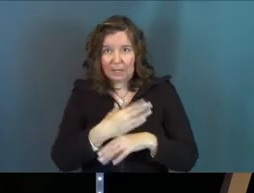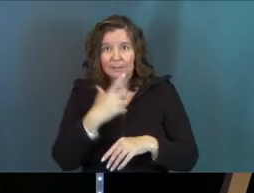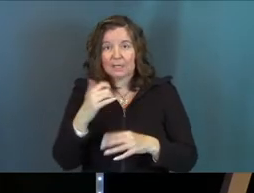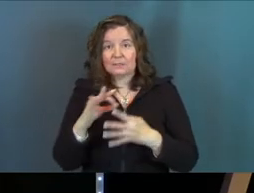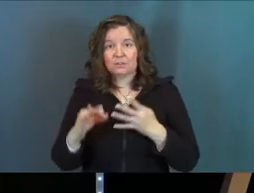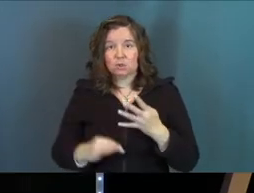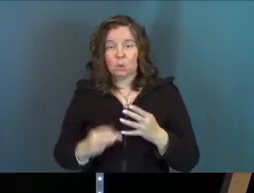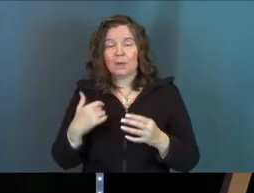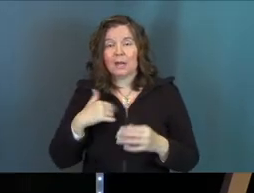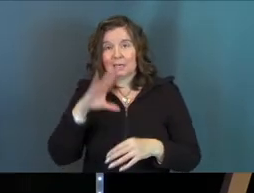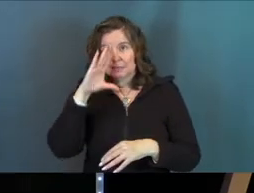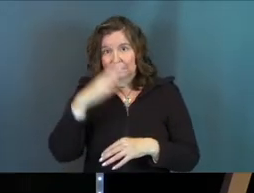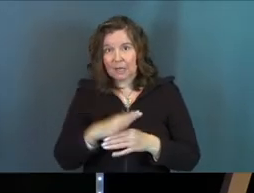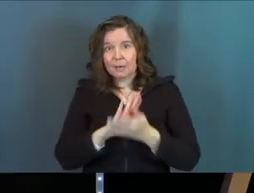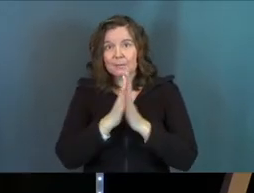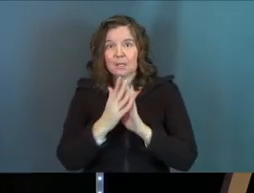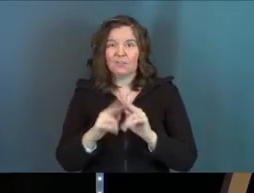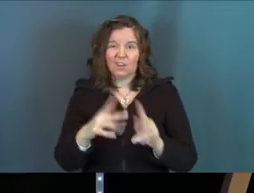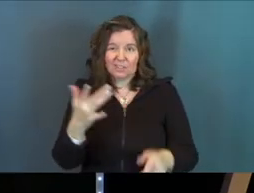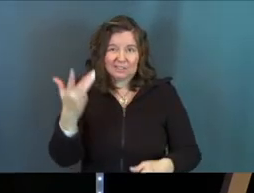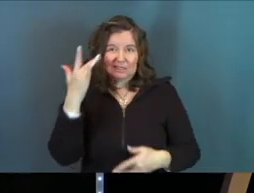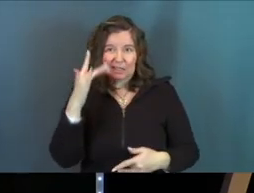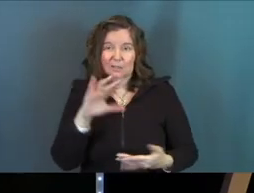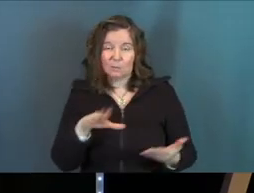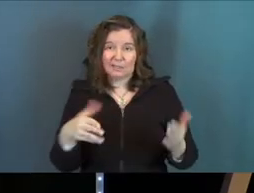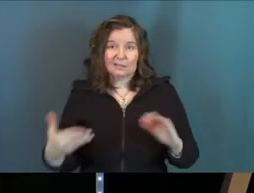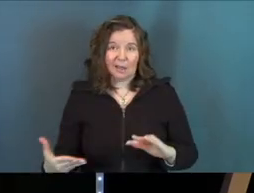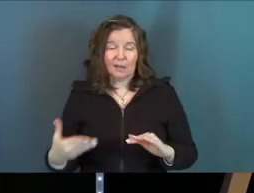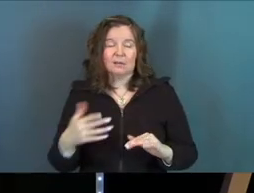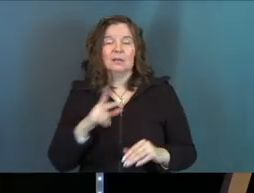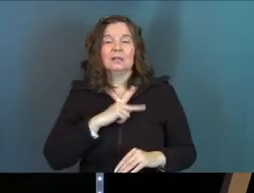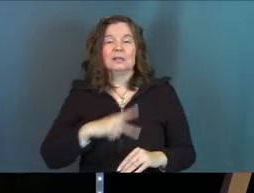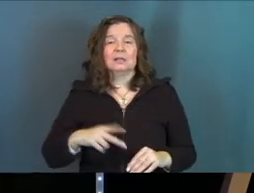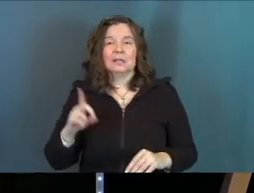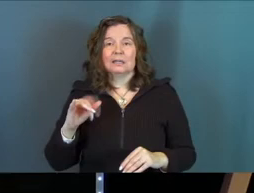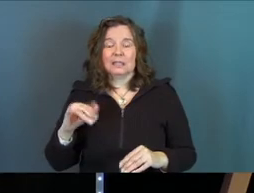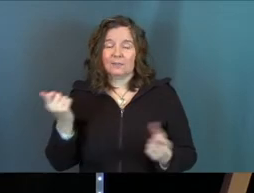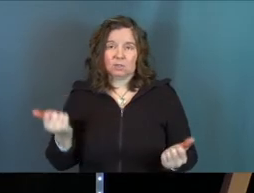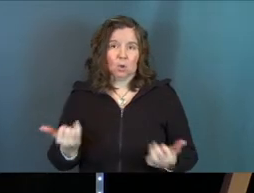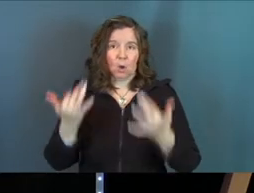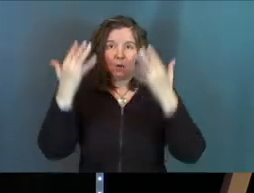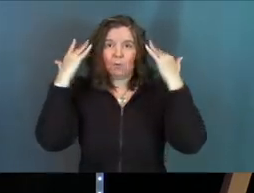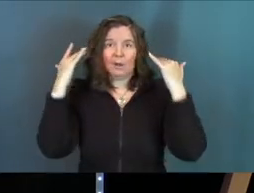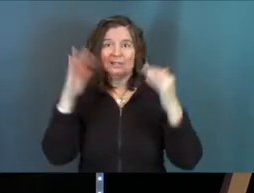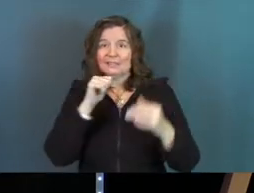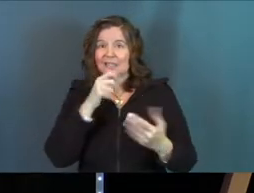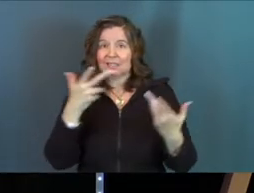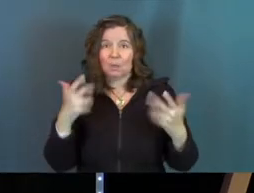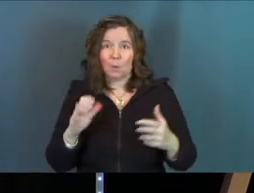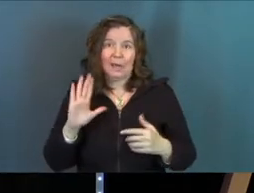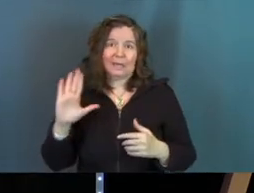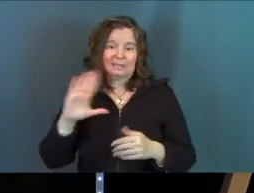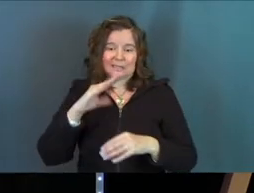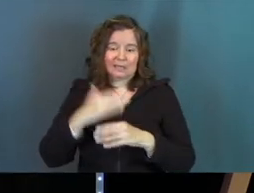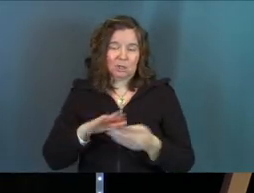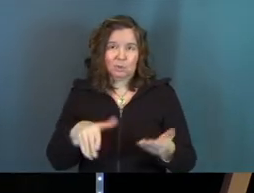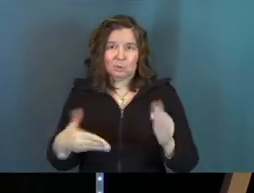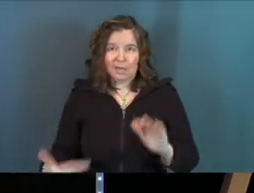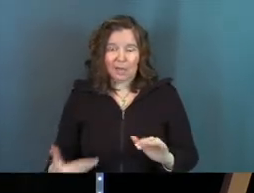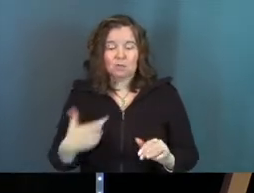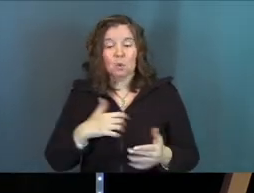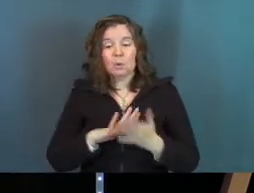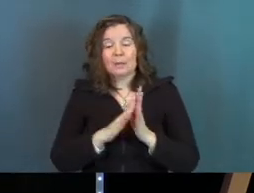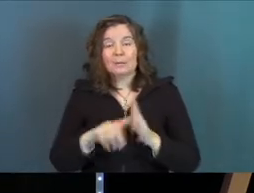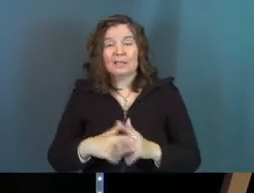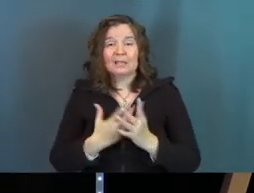of his choice, and his son becomes very sick and is about to die. King David is overwhelmed to the max, and he does not want his son to die. And